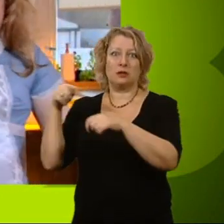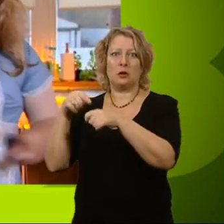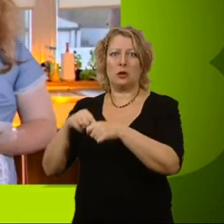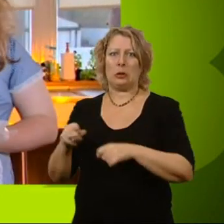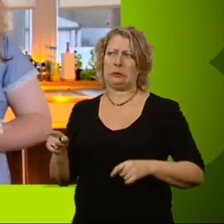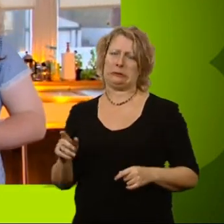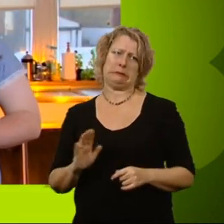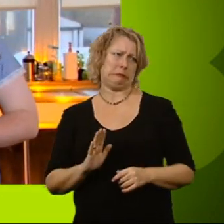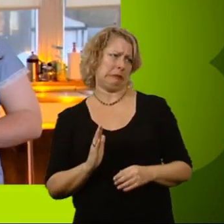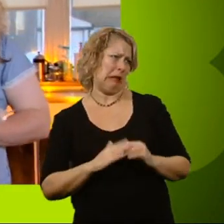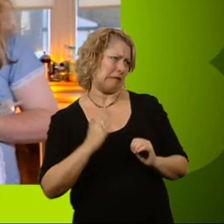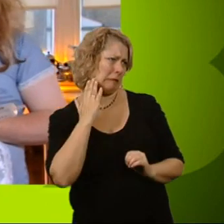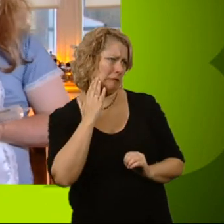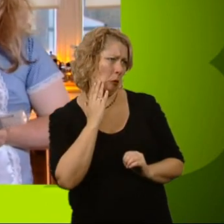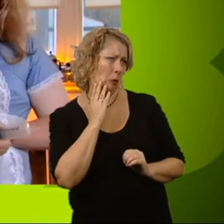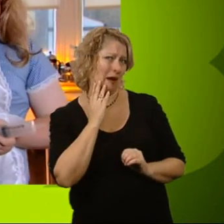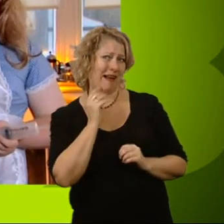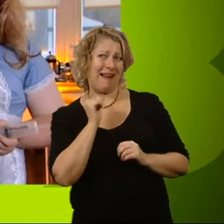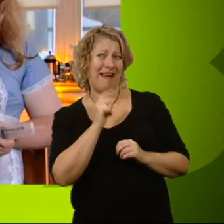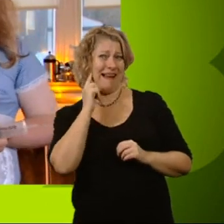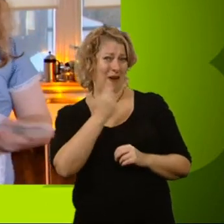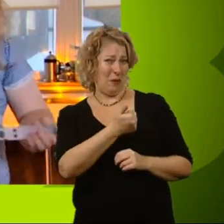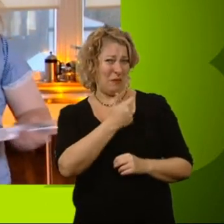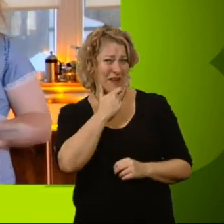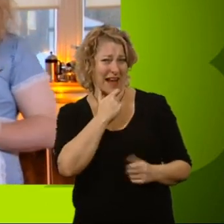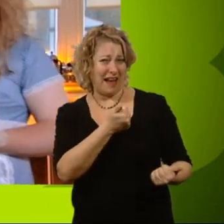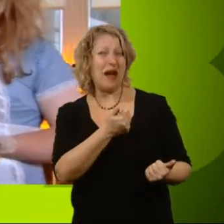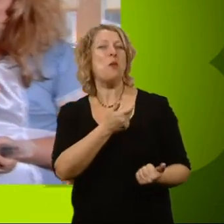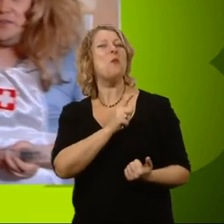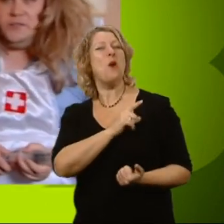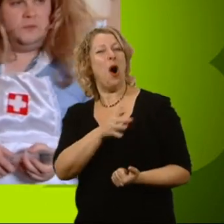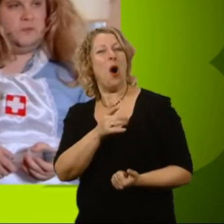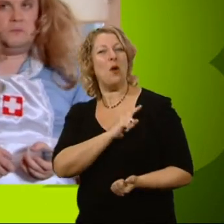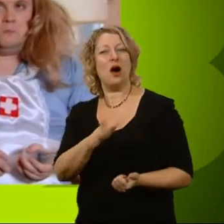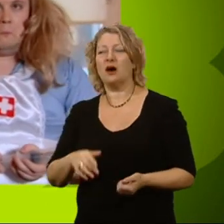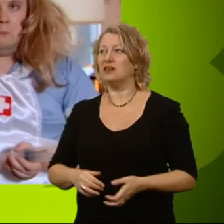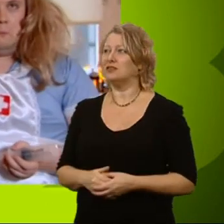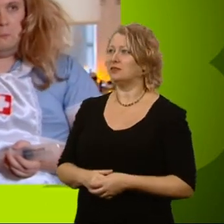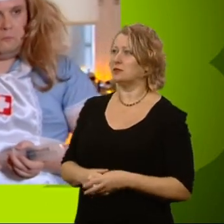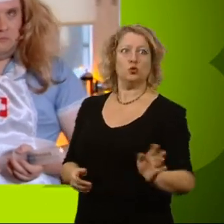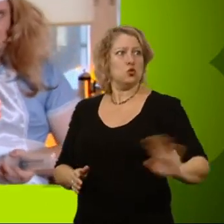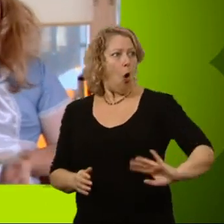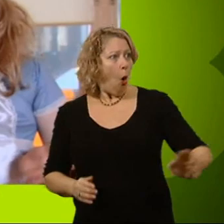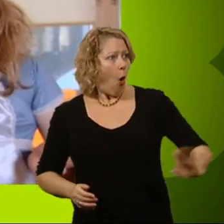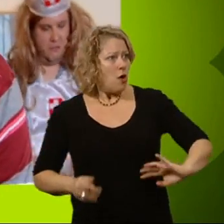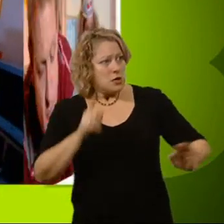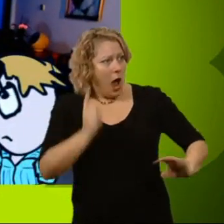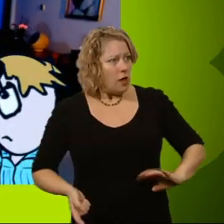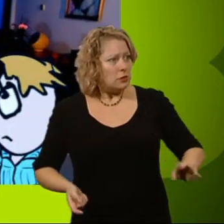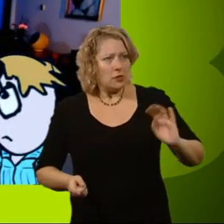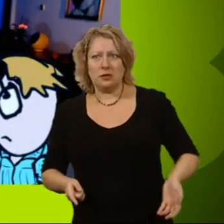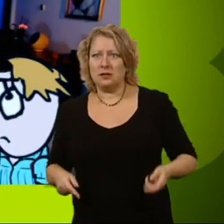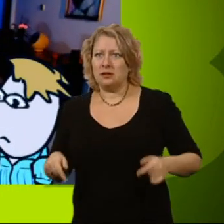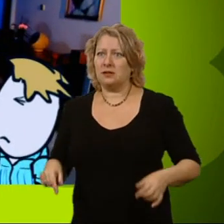little bit unorthodox, but also sounds like a laugh. So, yes, I think we'll do that. What? No, no, you could not. No, she can't do that. This